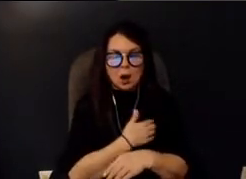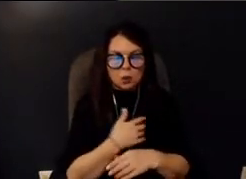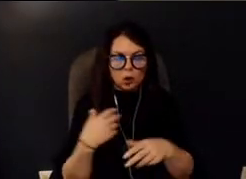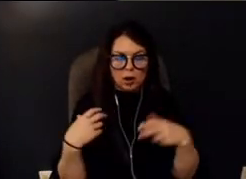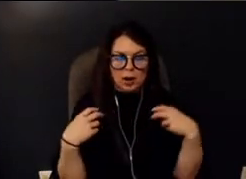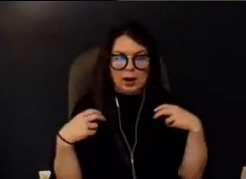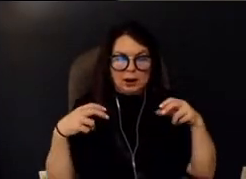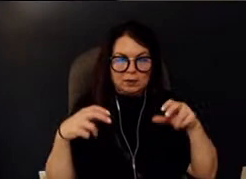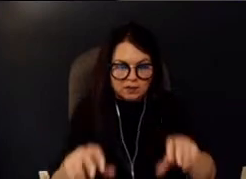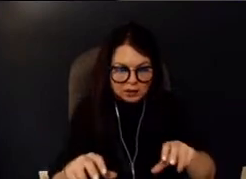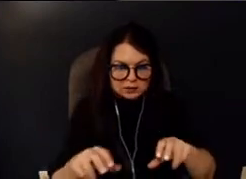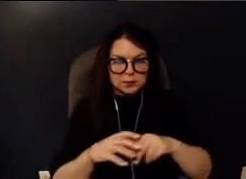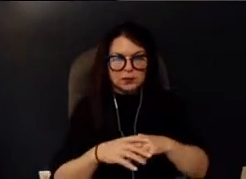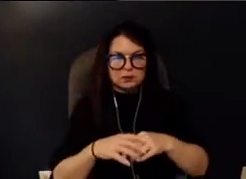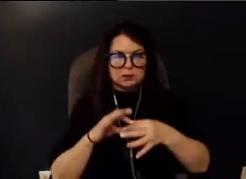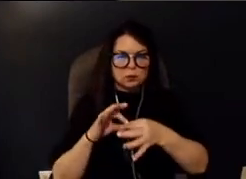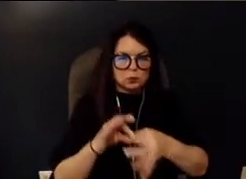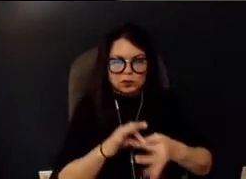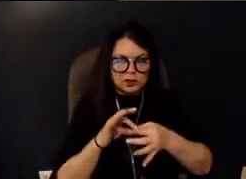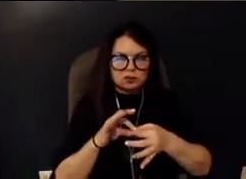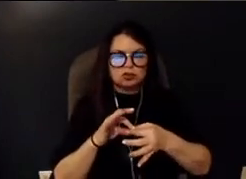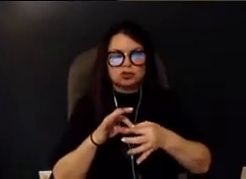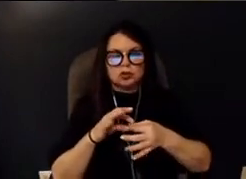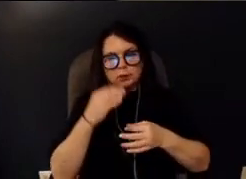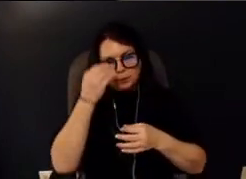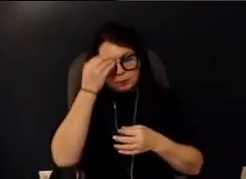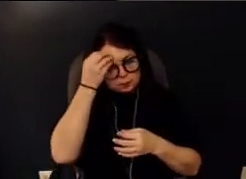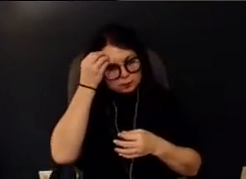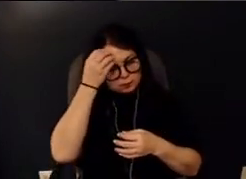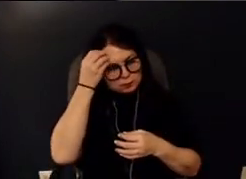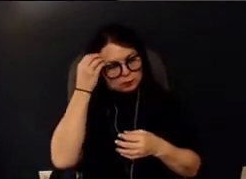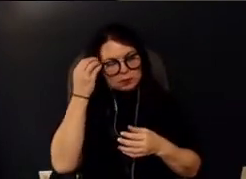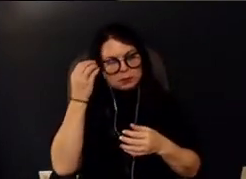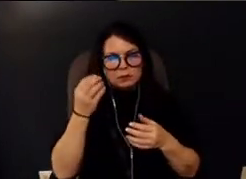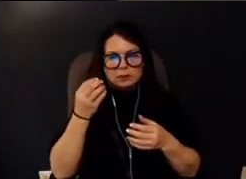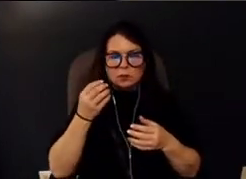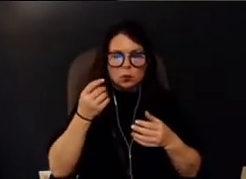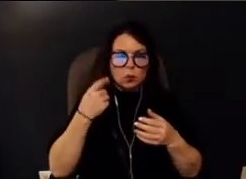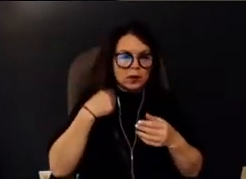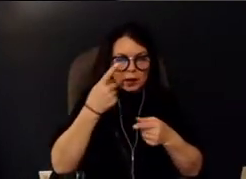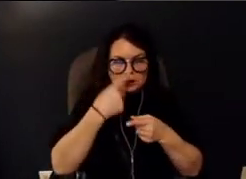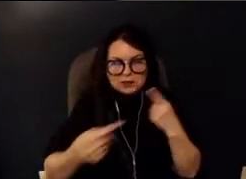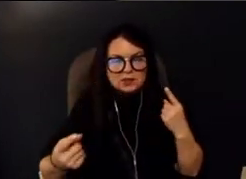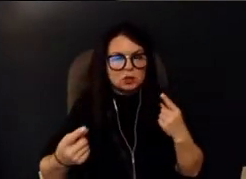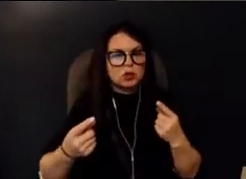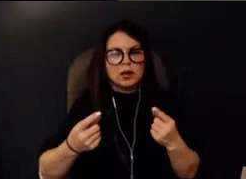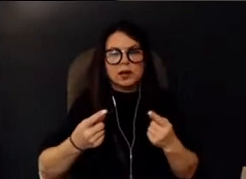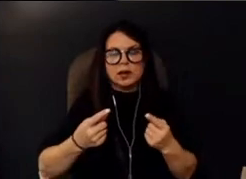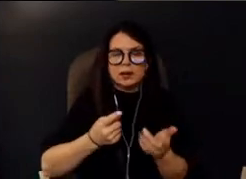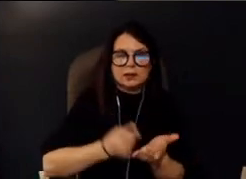where we can disagree and debate, as is our job in a democracy, and come